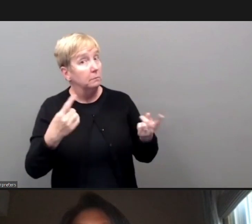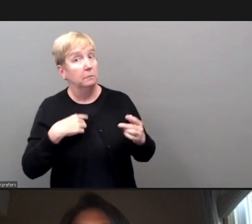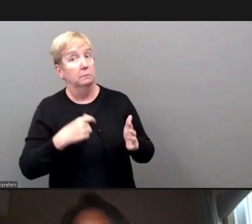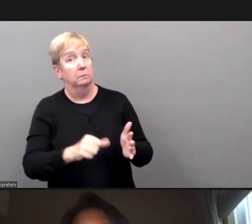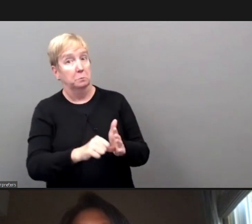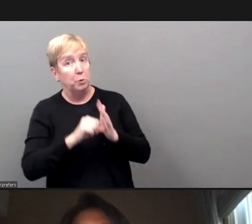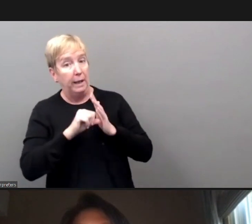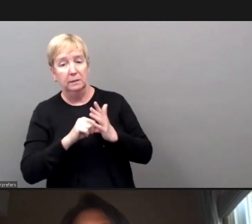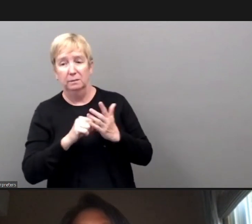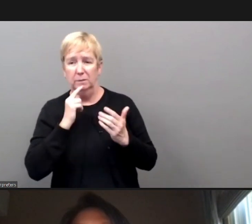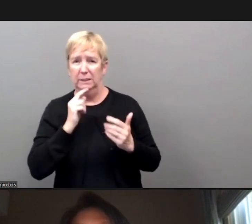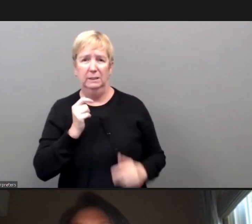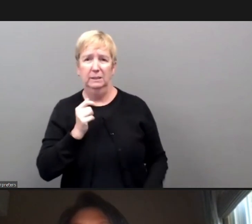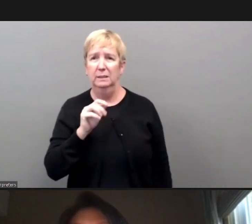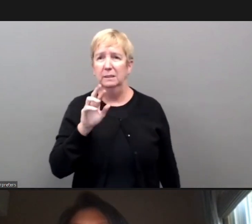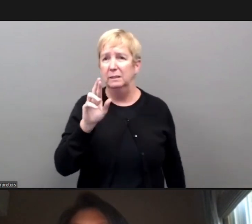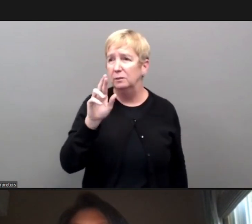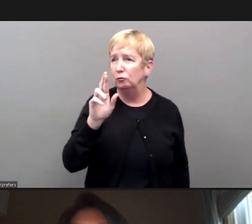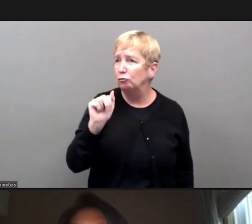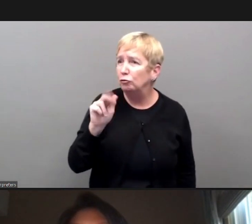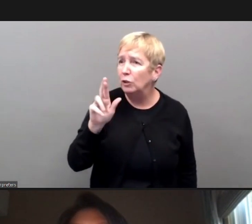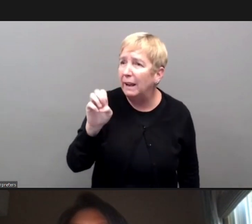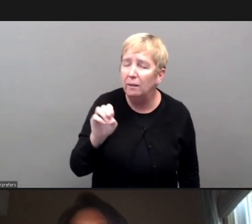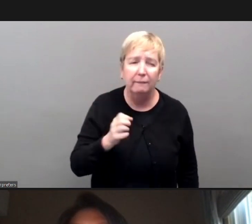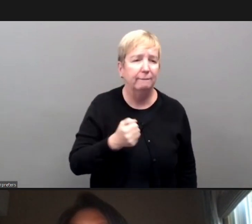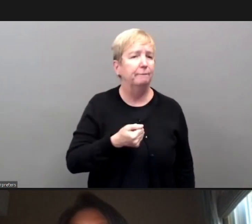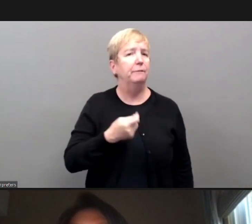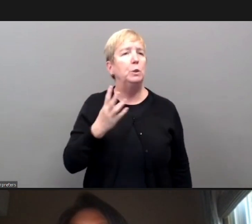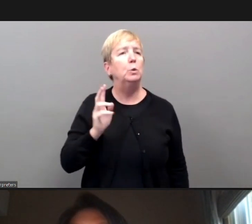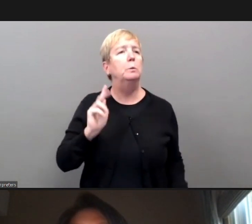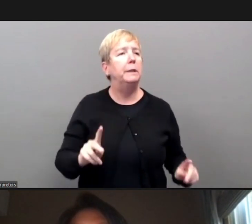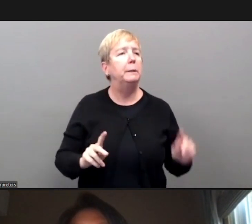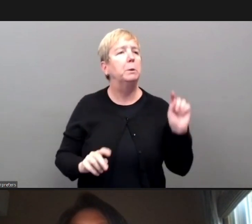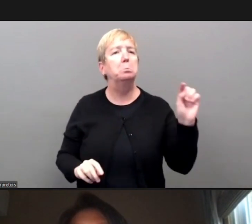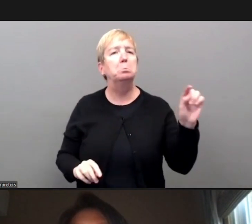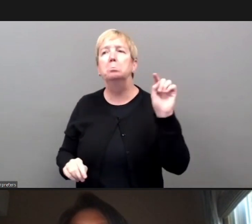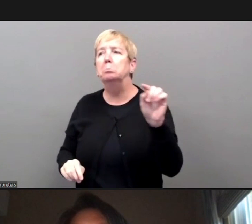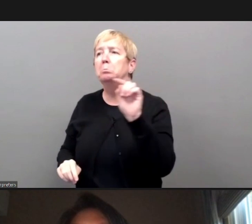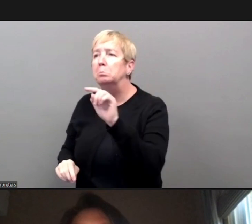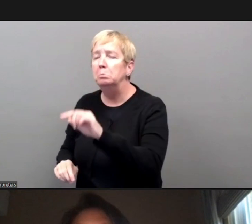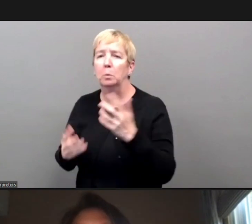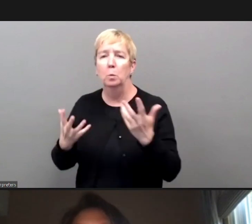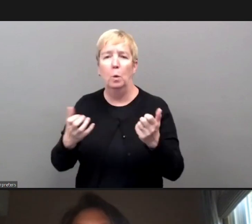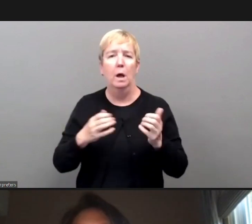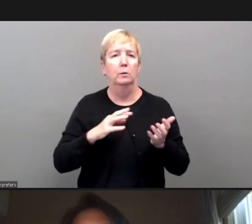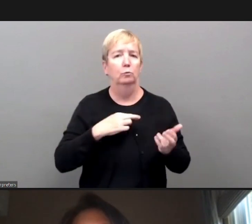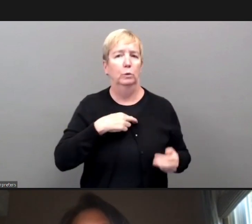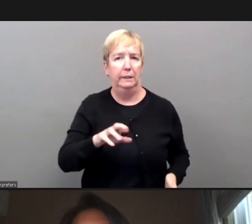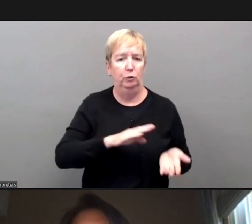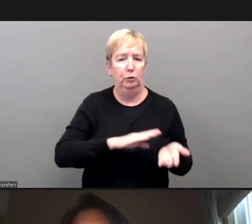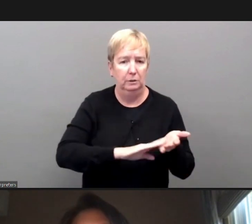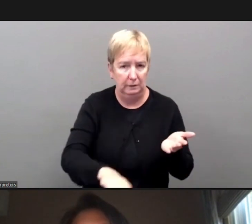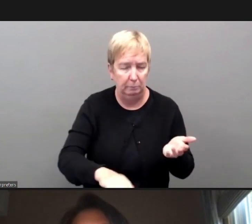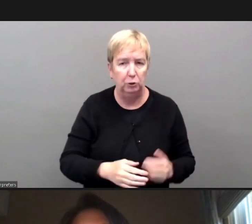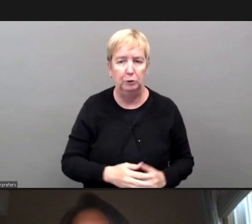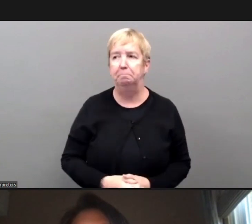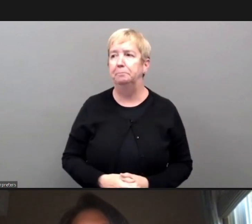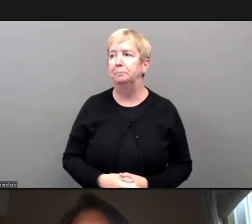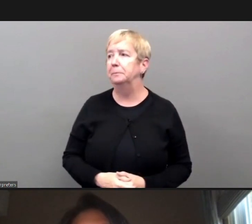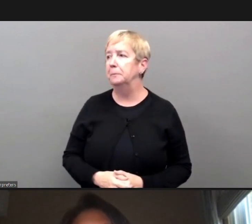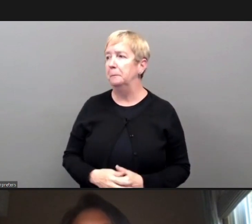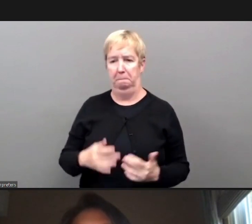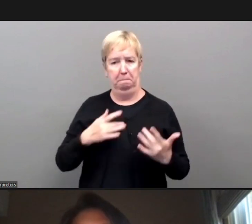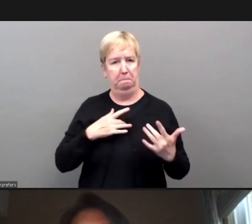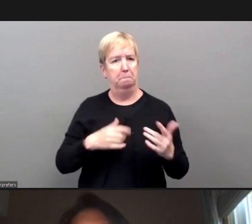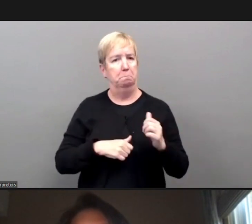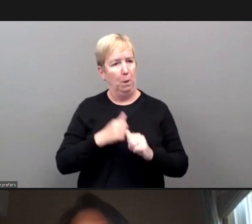exemptions are relatively small in number. The people who request them are pretty heartfelt in their convictions.